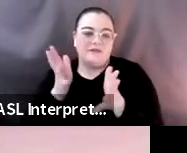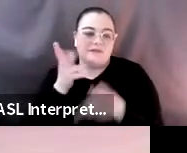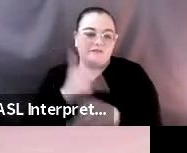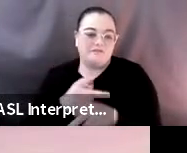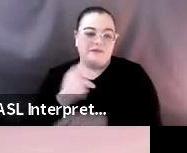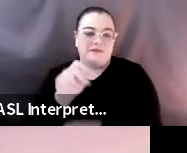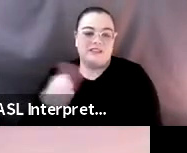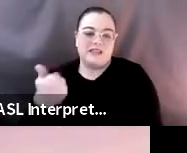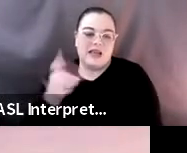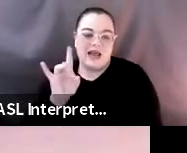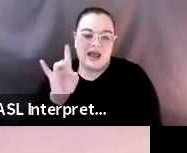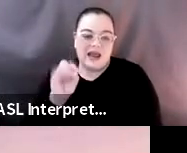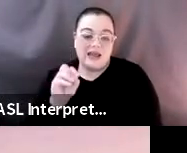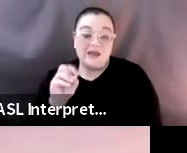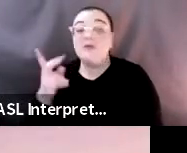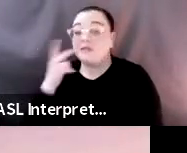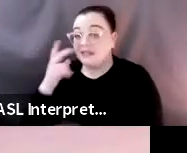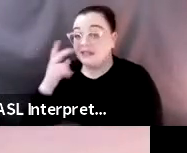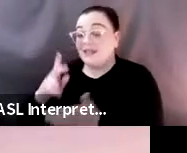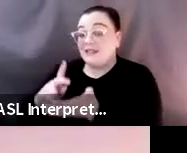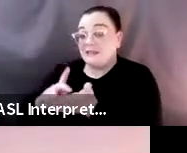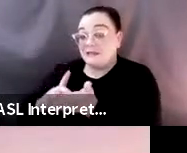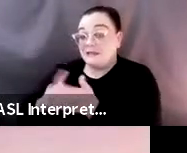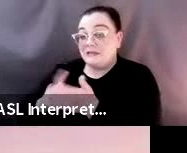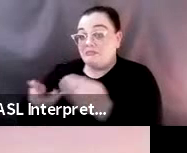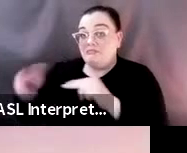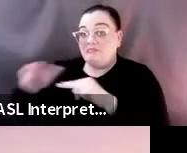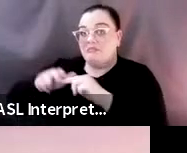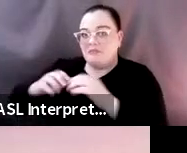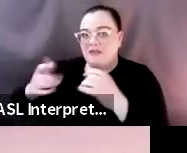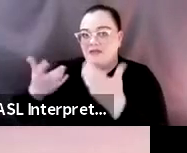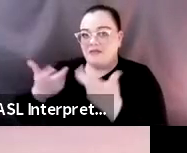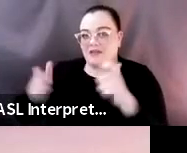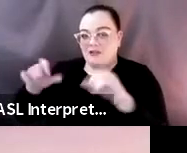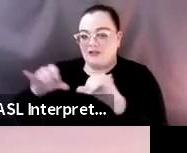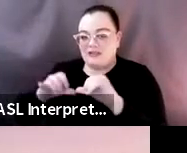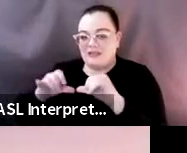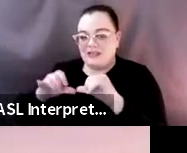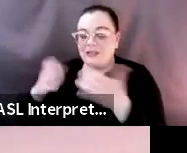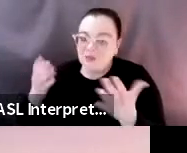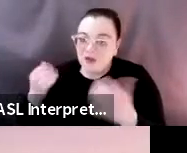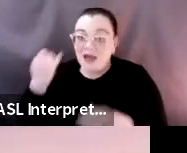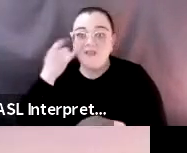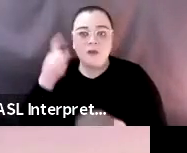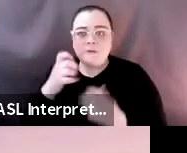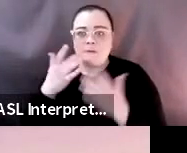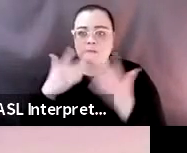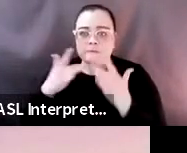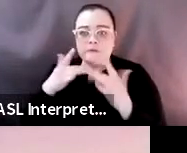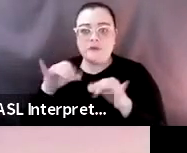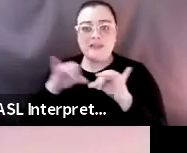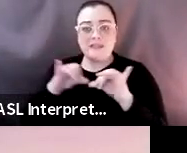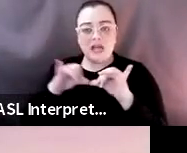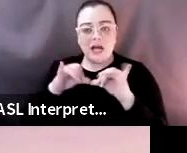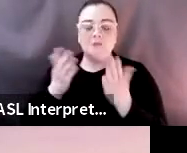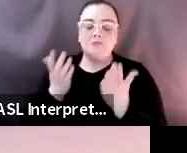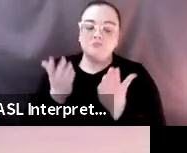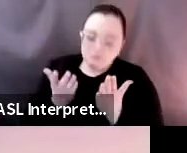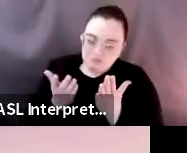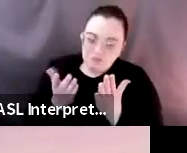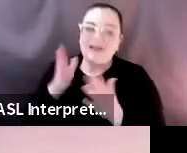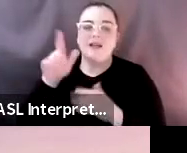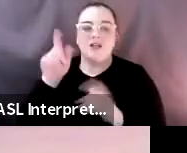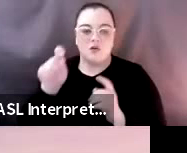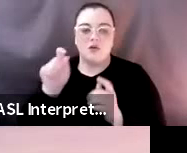see that my file size did jump up a bit to 40. So again, if you need to be conservative on the file size, you can